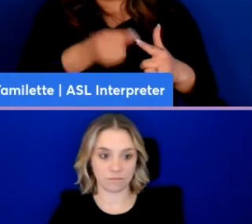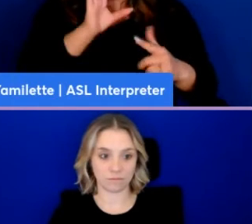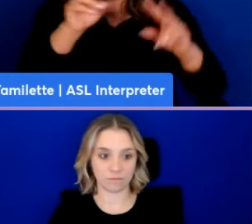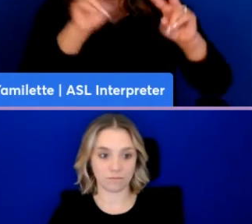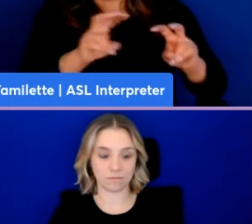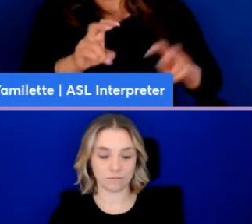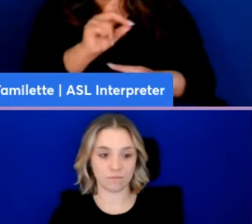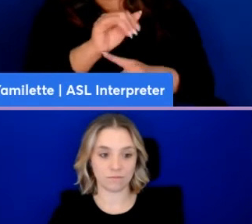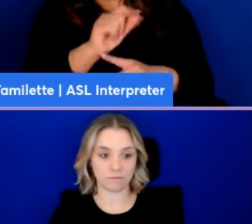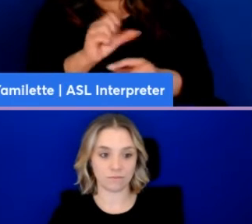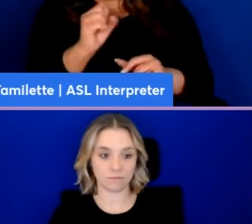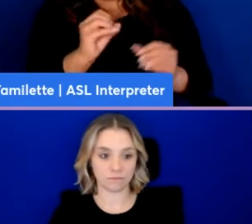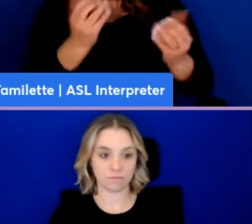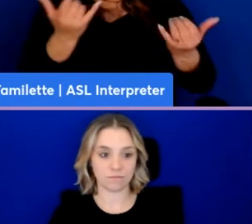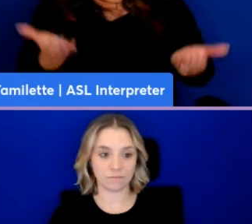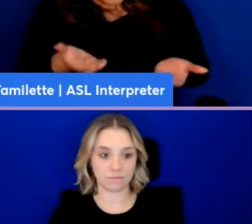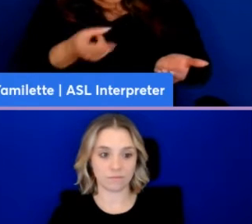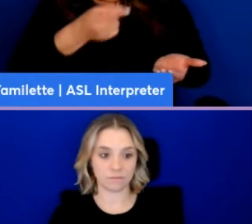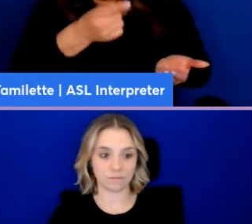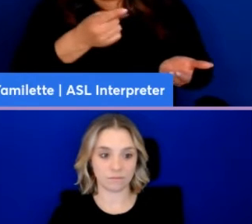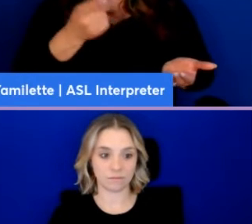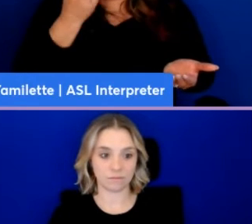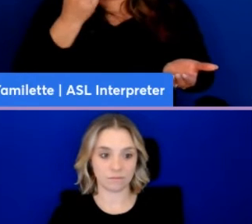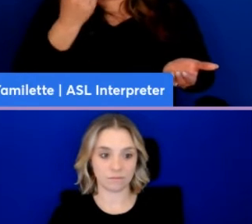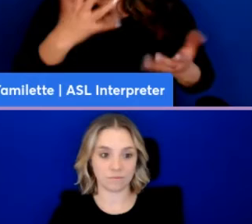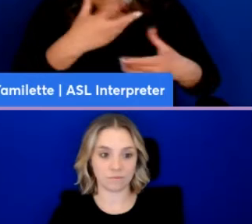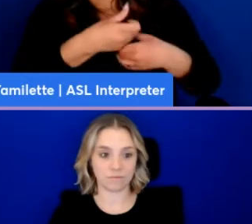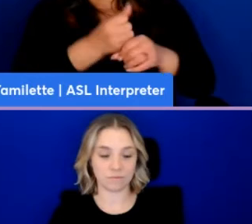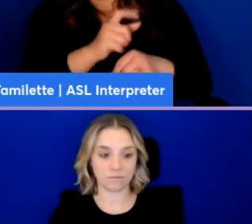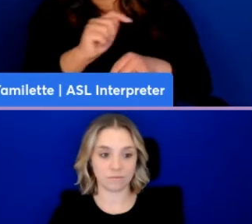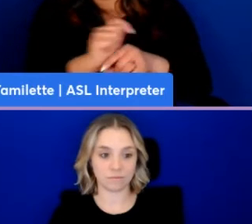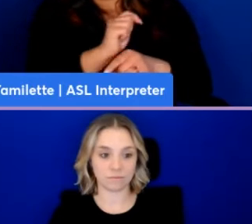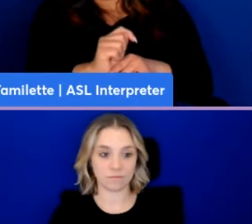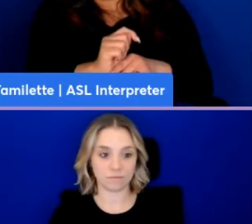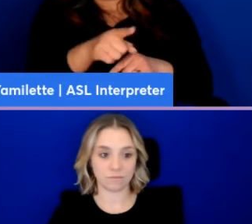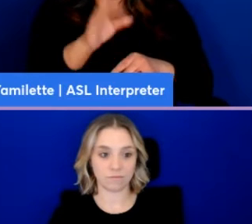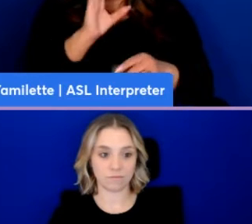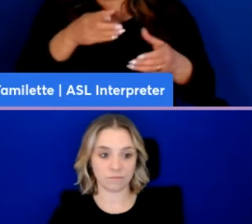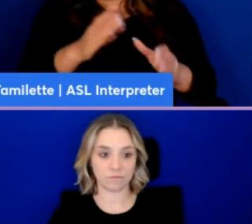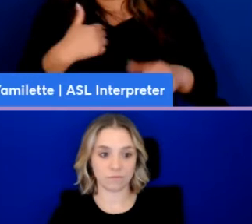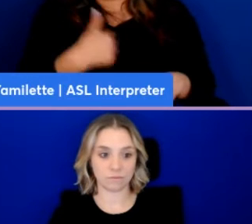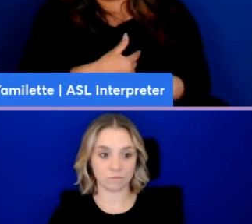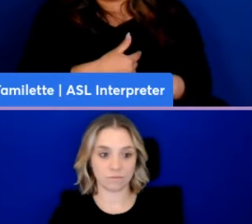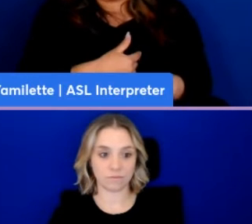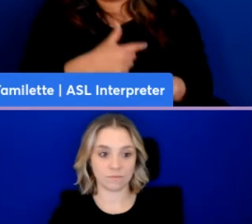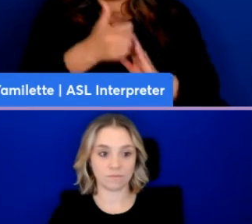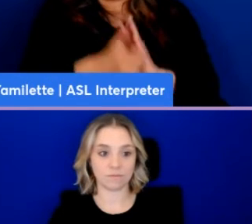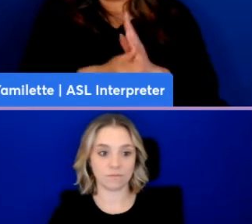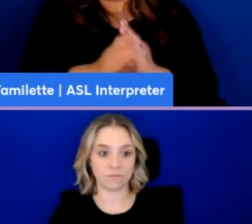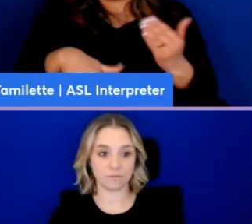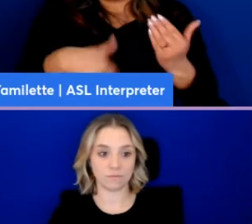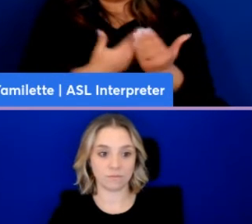data. So here I'm just creating the task that is going to allow us to automate the whole process.